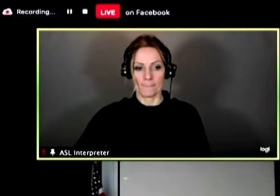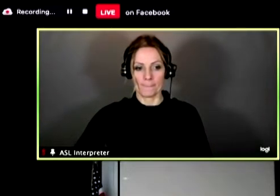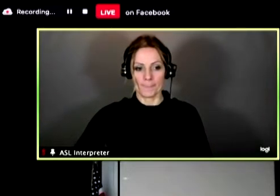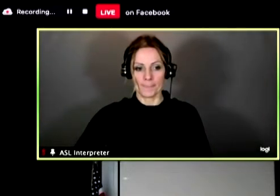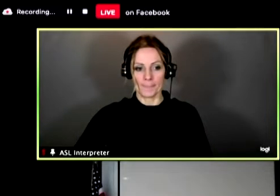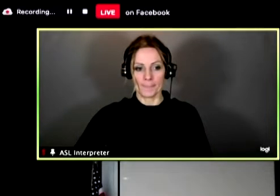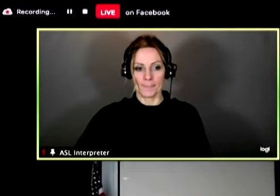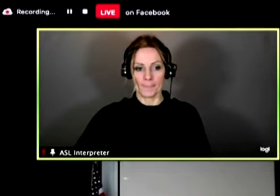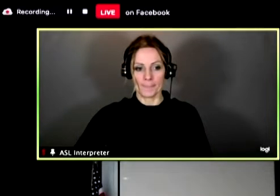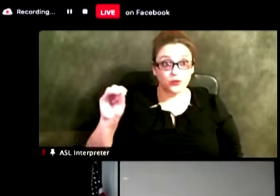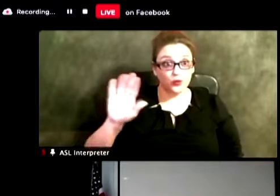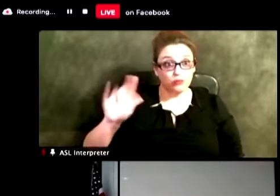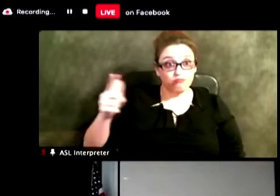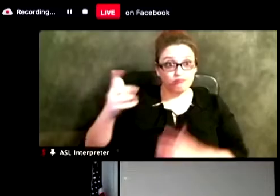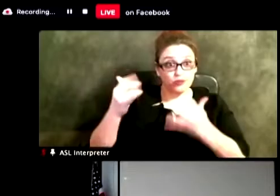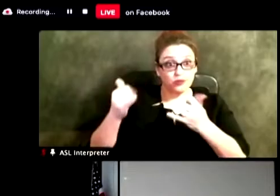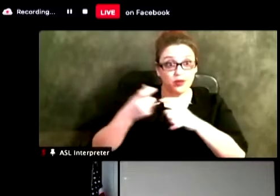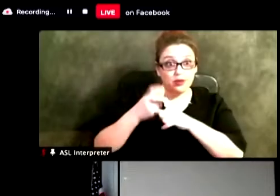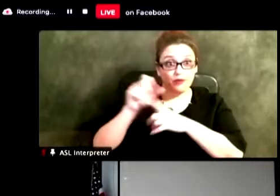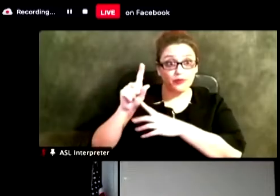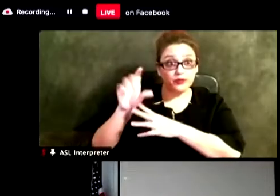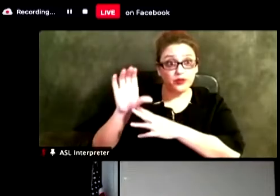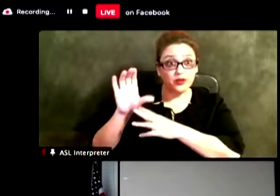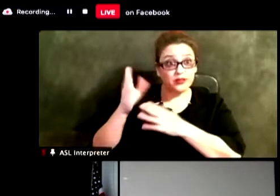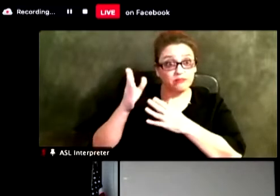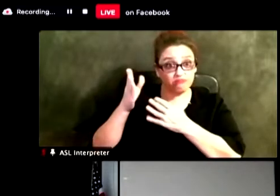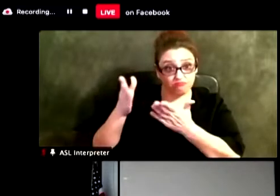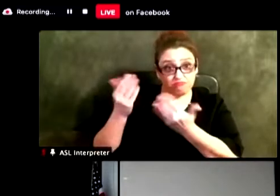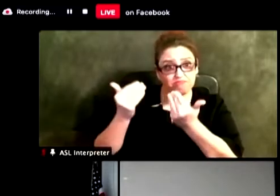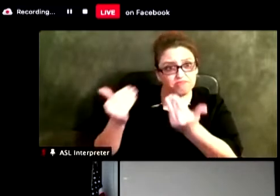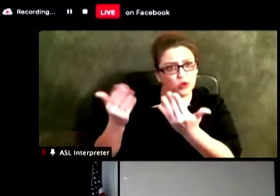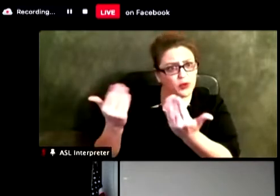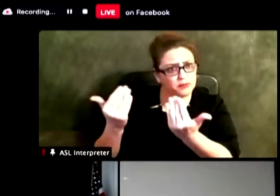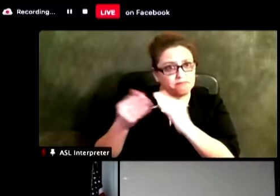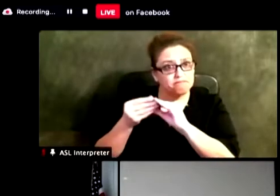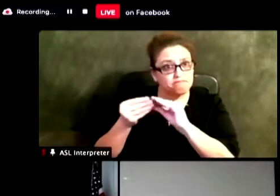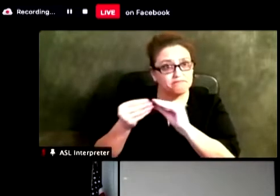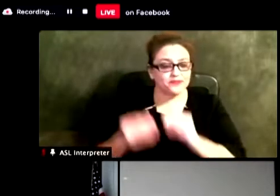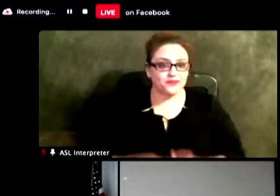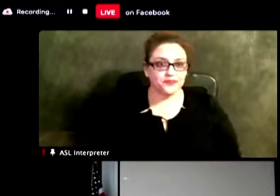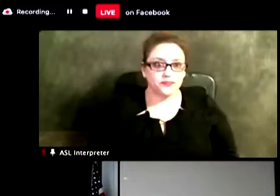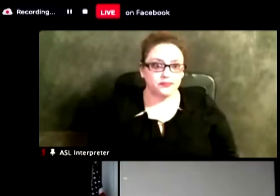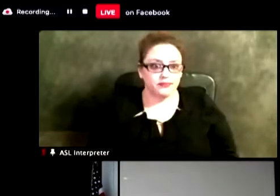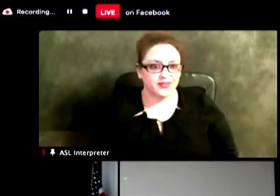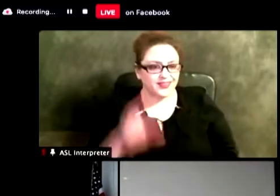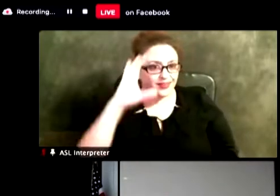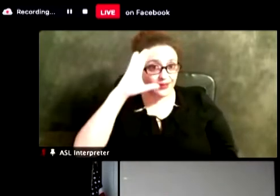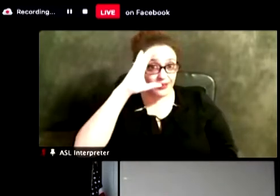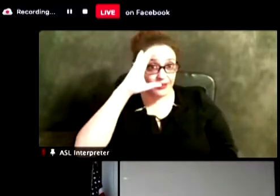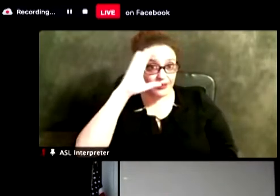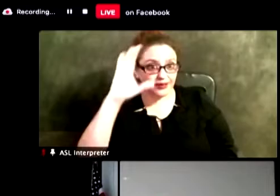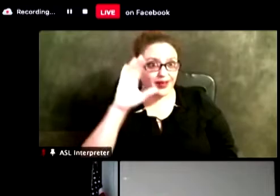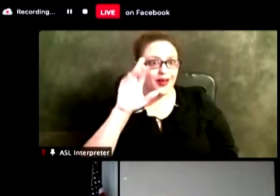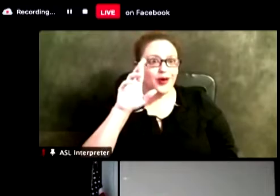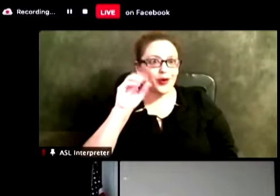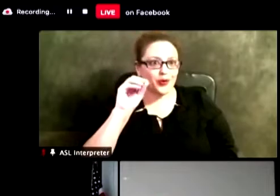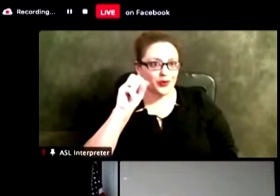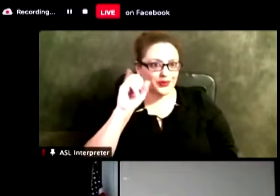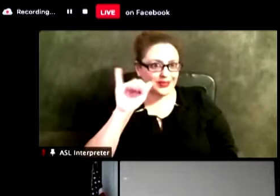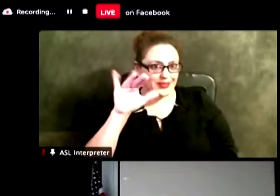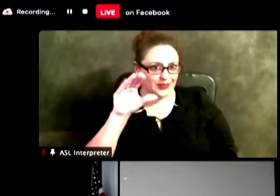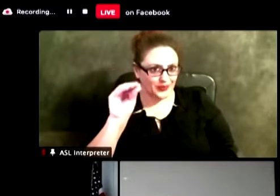has joined us from Salt Lake City, and Rosio, if you're there, please go ahead. Hi, it's Rosio. I'm so